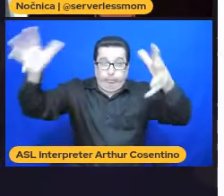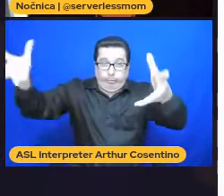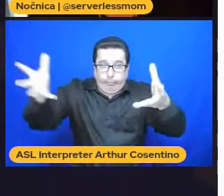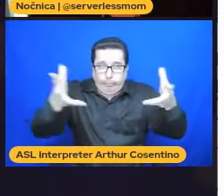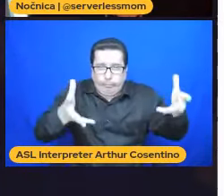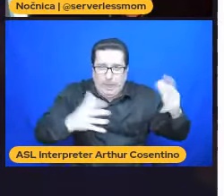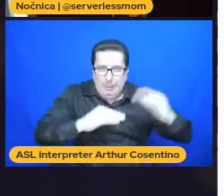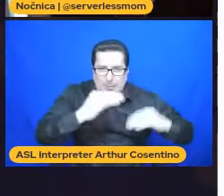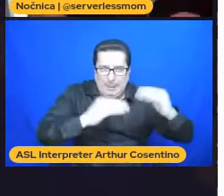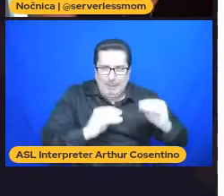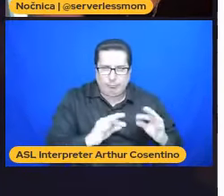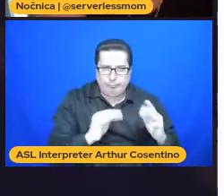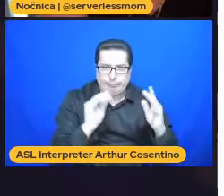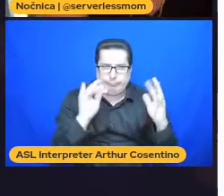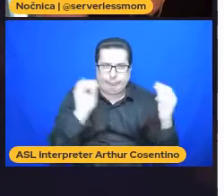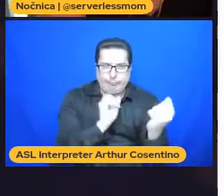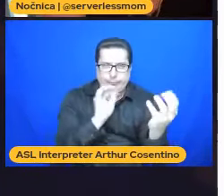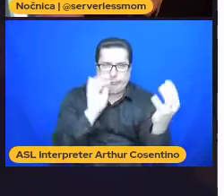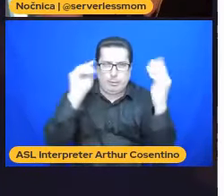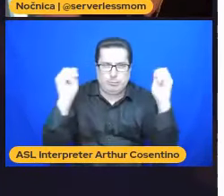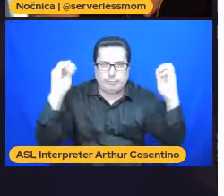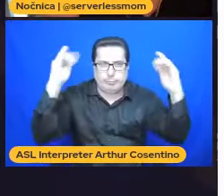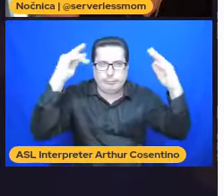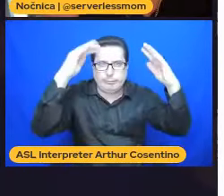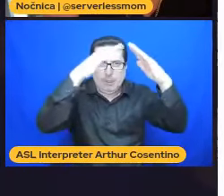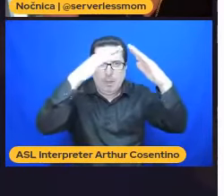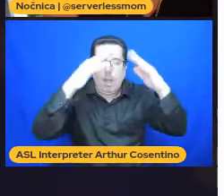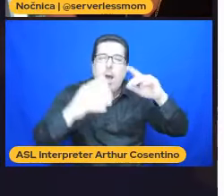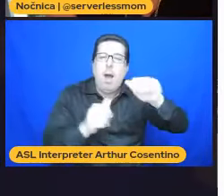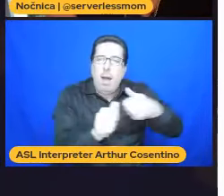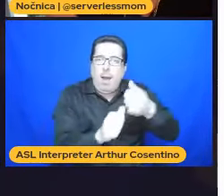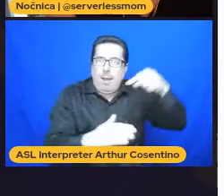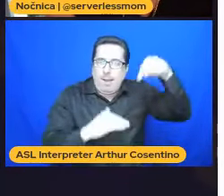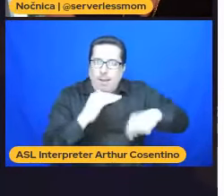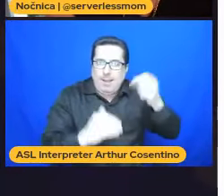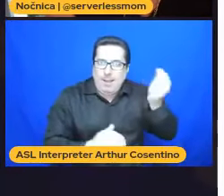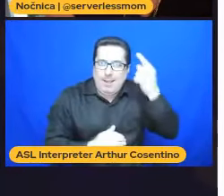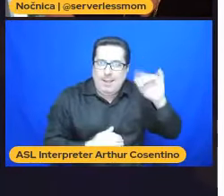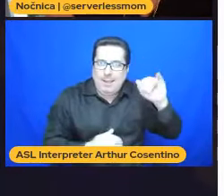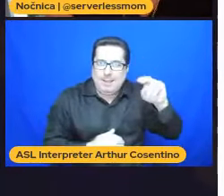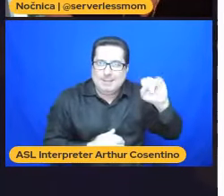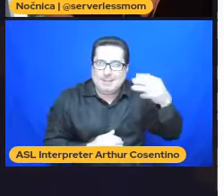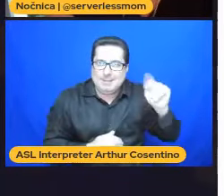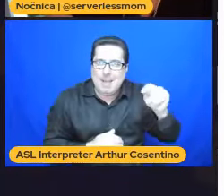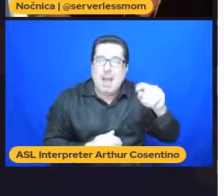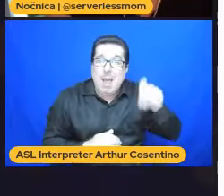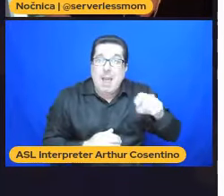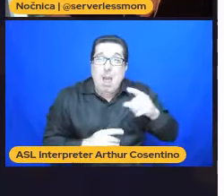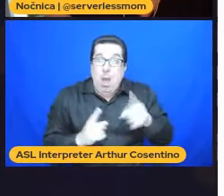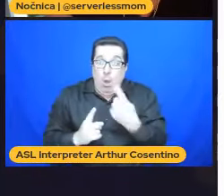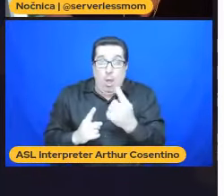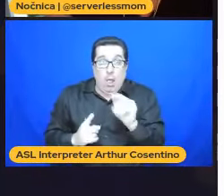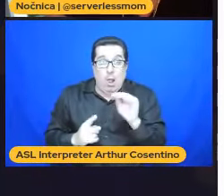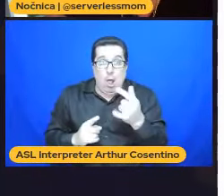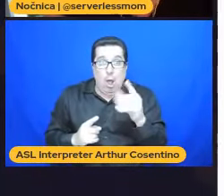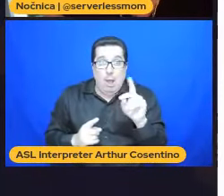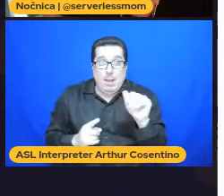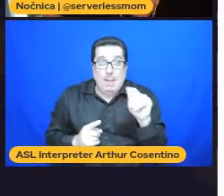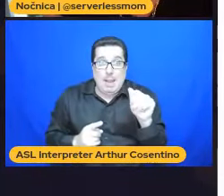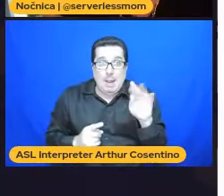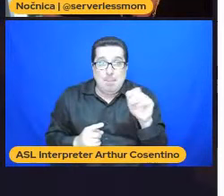insight. So rather than using like a specialized event database that is just for logging, just for